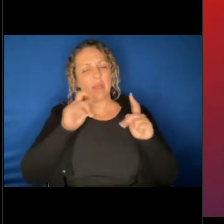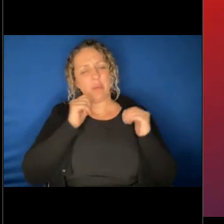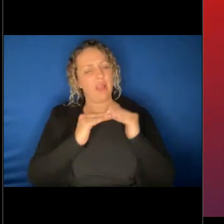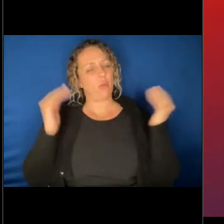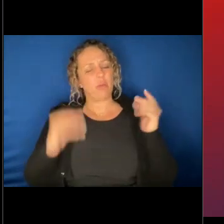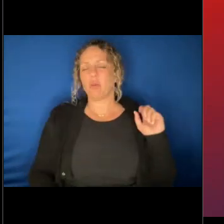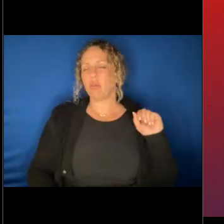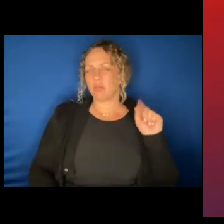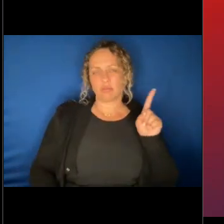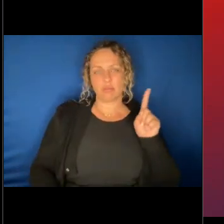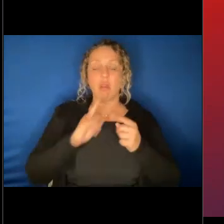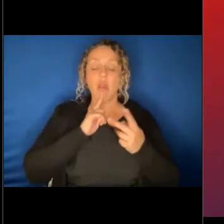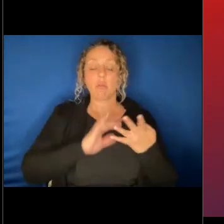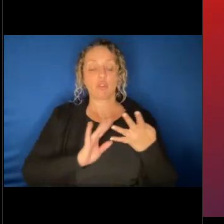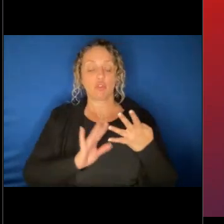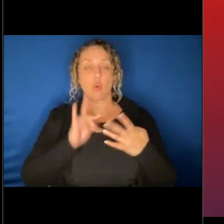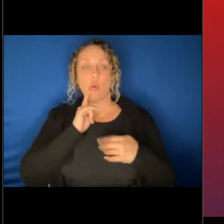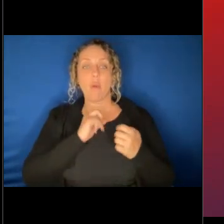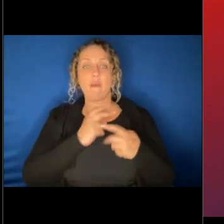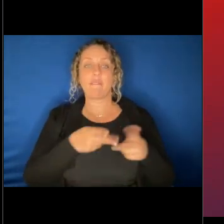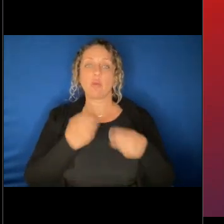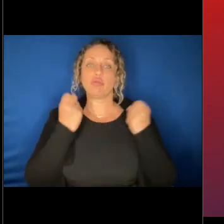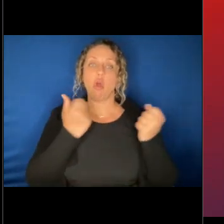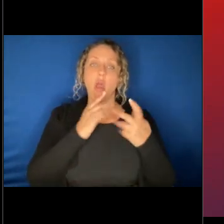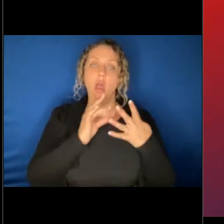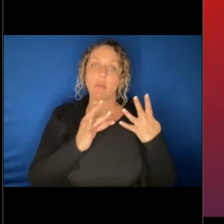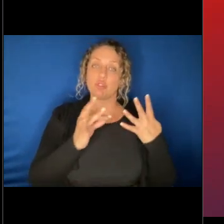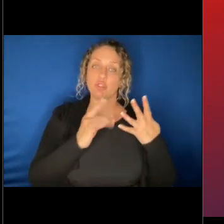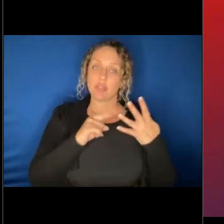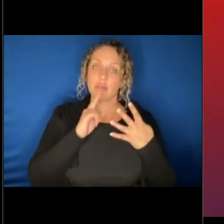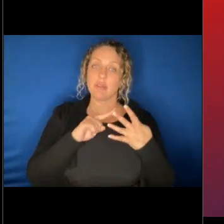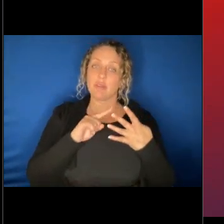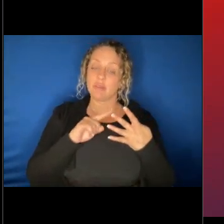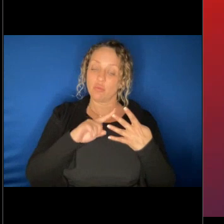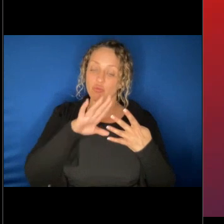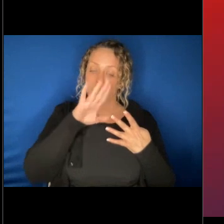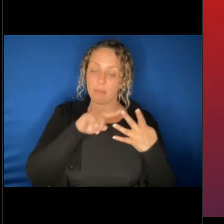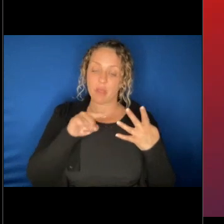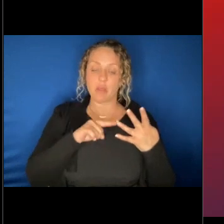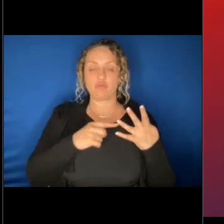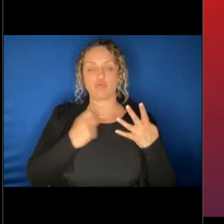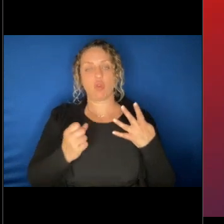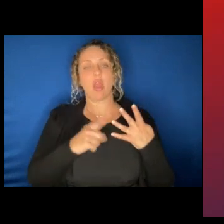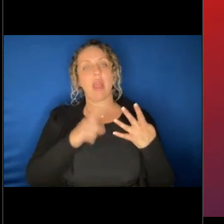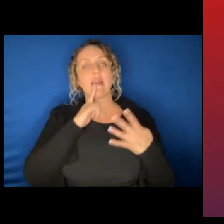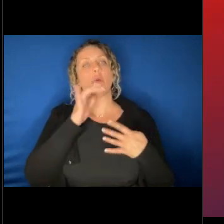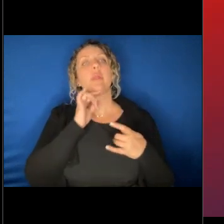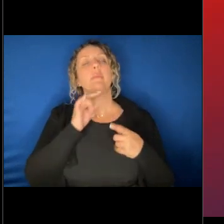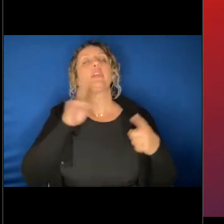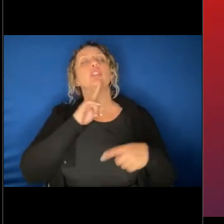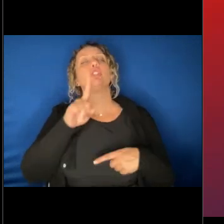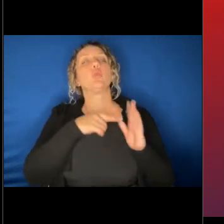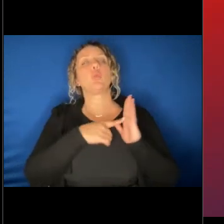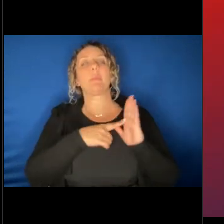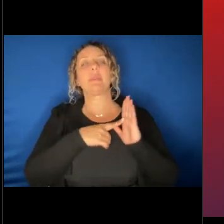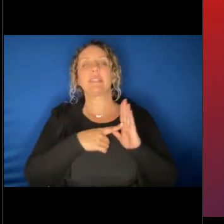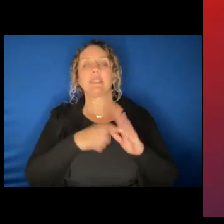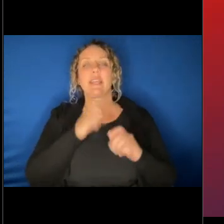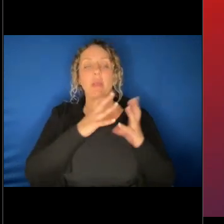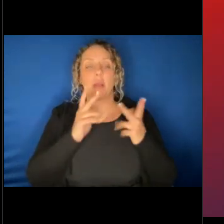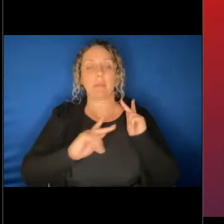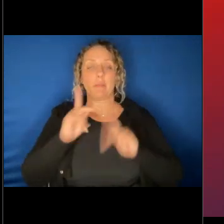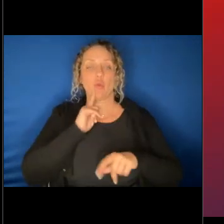equitable. Option 3, I thought was a very strong option, and I also thought option 2 was great. I think it's a matter of making sure it's representation. The amount of people